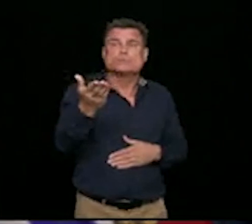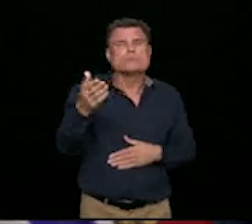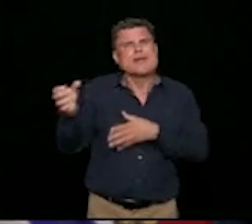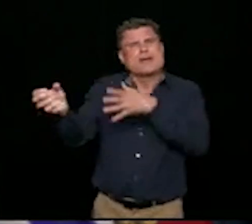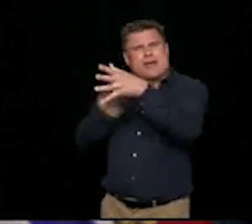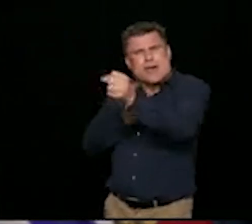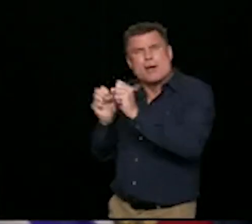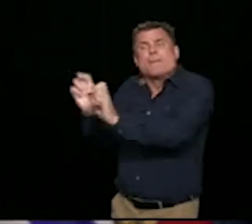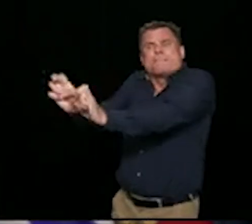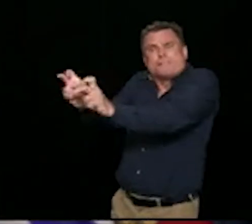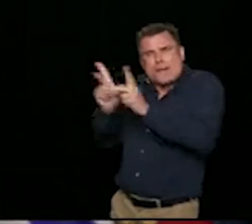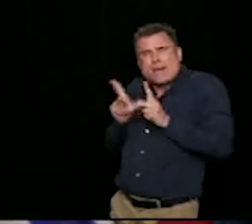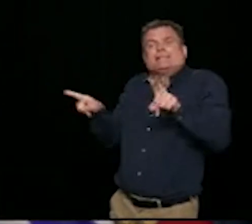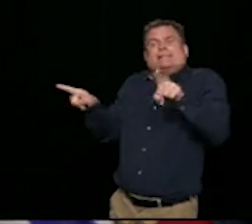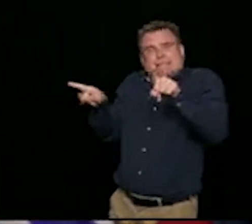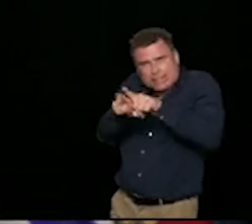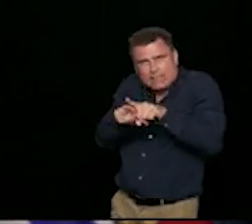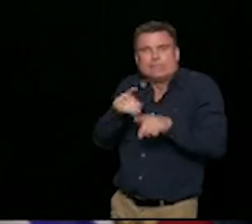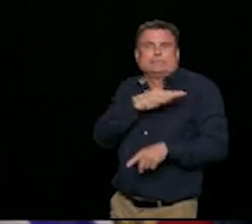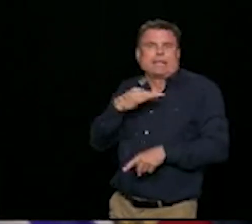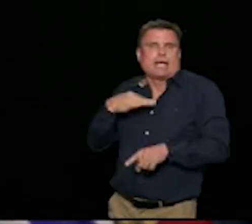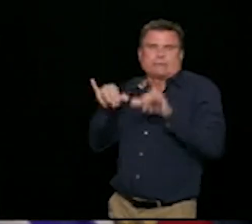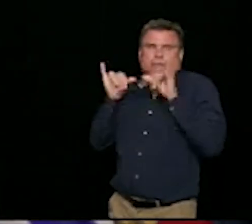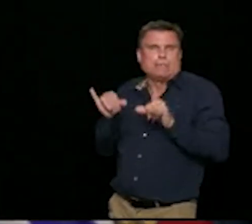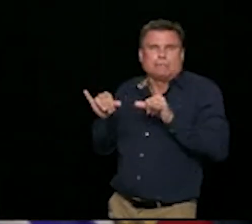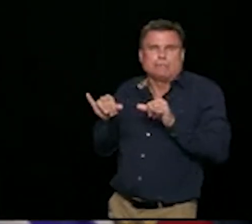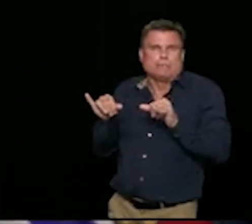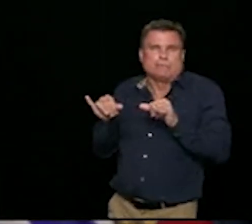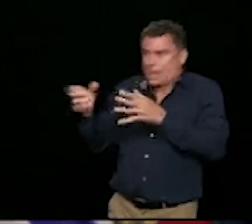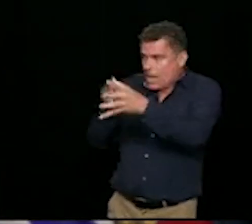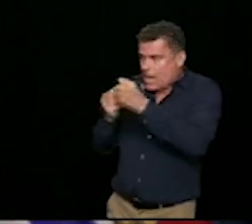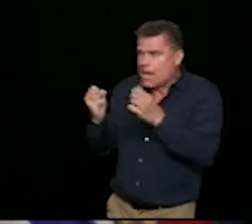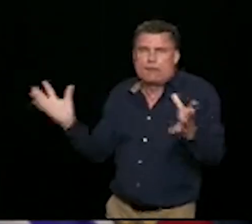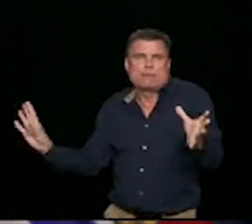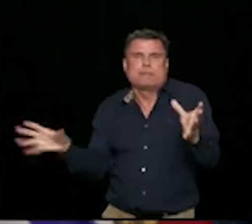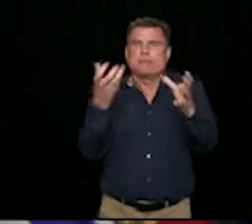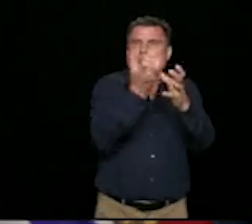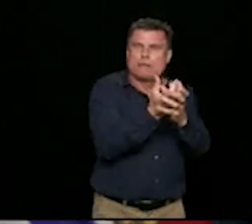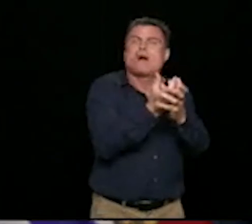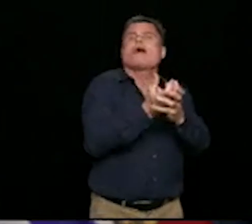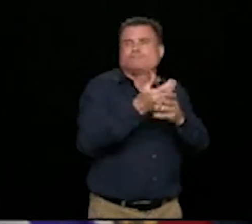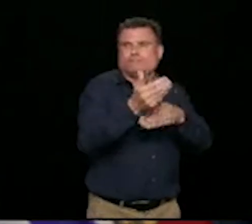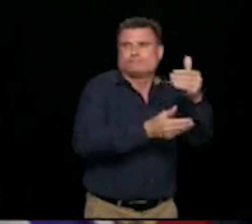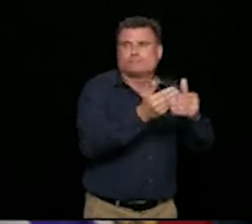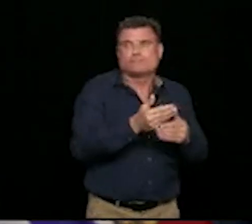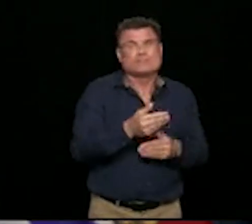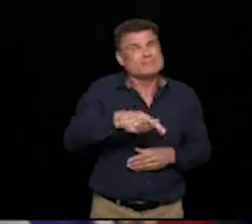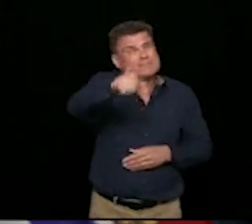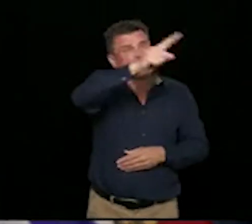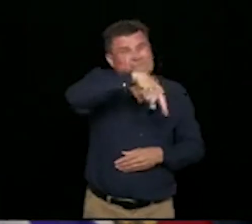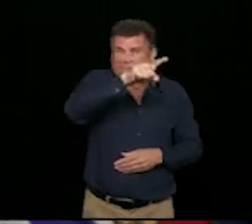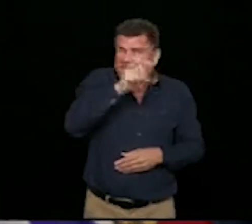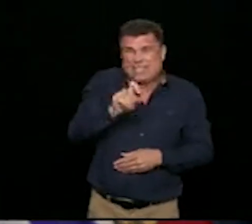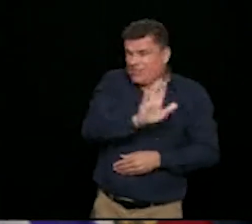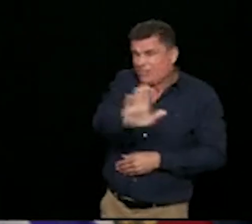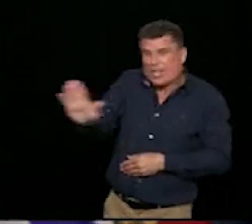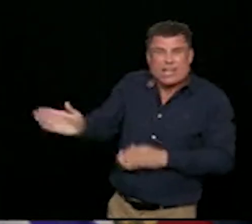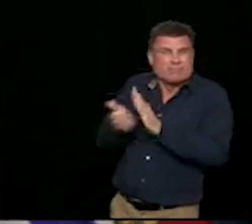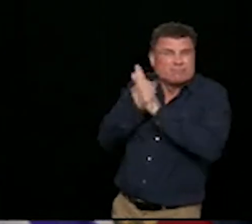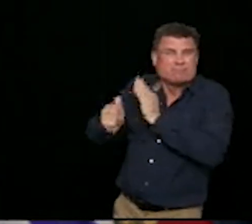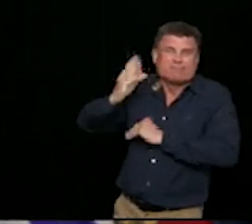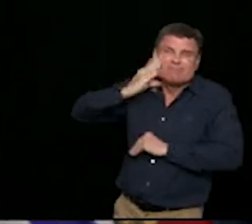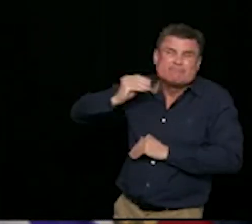that they rehire those workers back, because these are the workers that help you build those businesses. You need